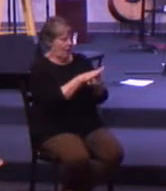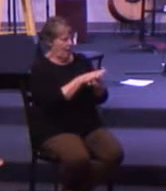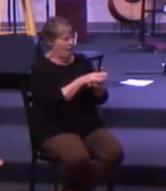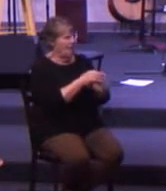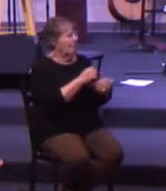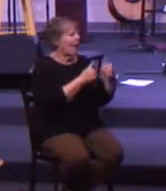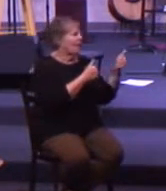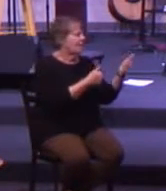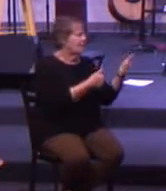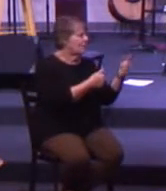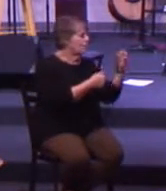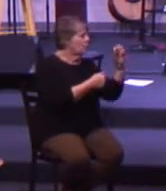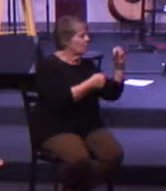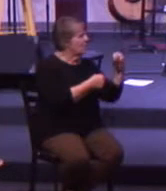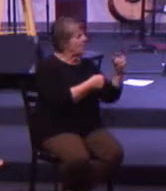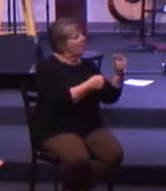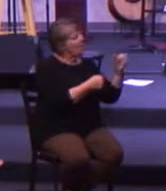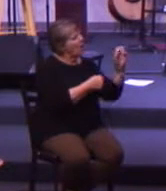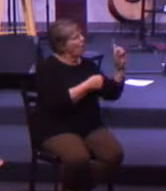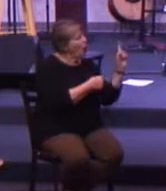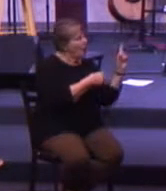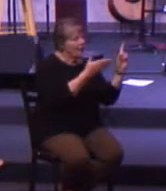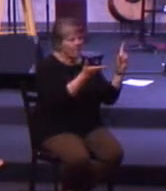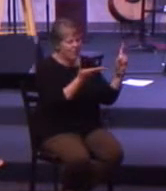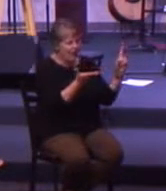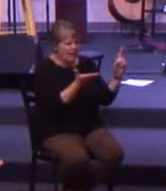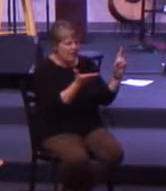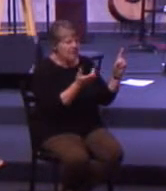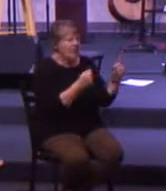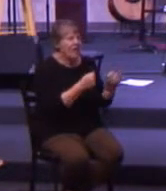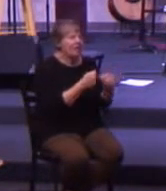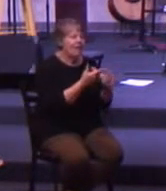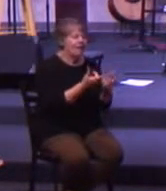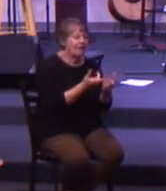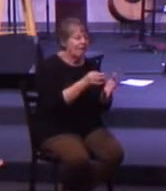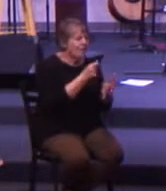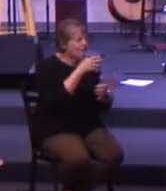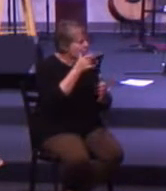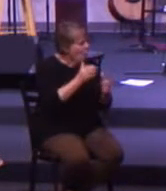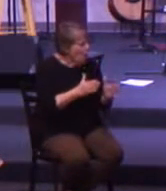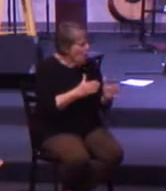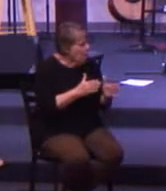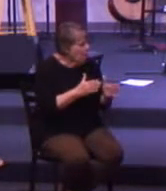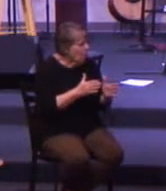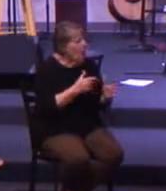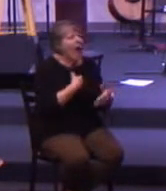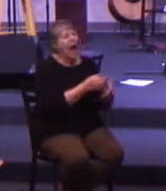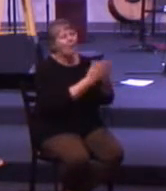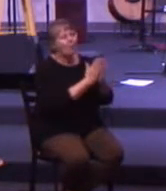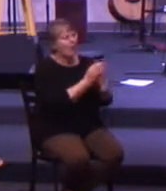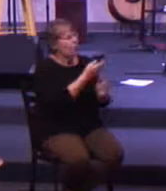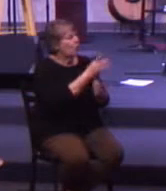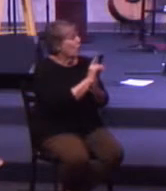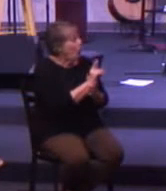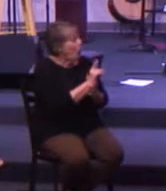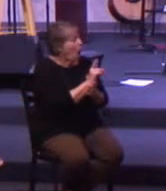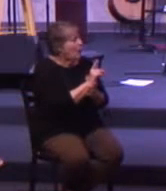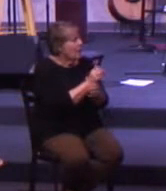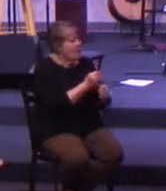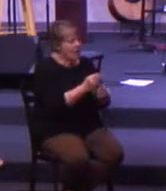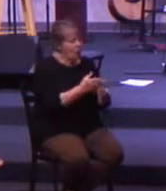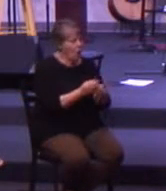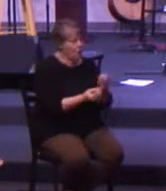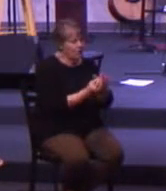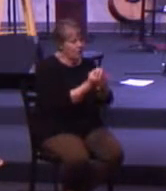this thing, and then this was the god of this. So if I'm a farmer and I want my crops to go, I pray to the God who makes the crops grow. If I'm